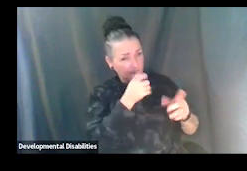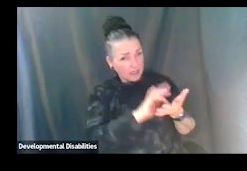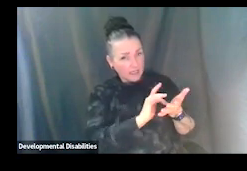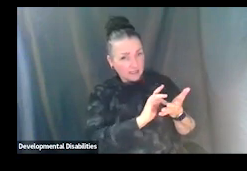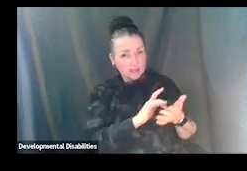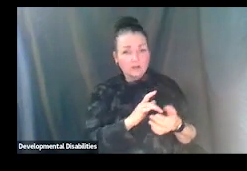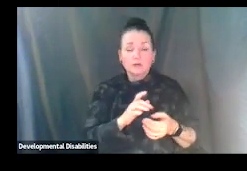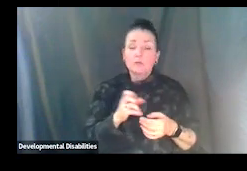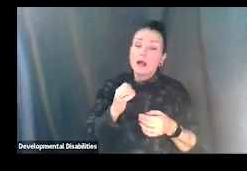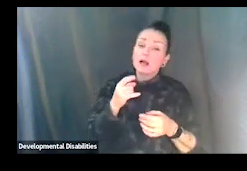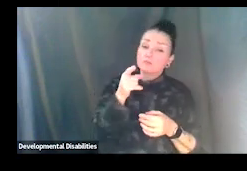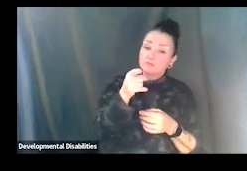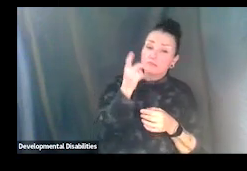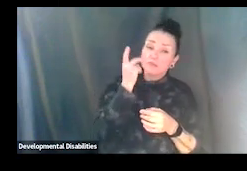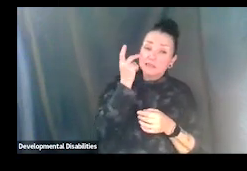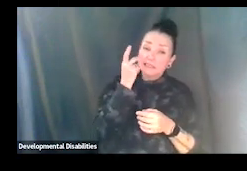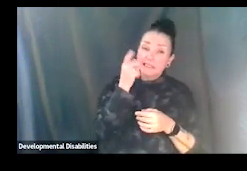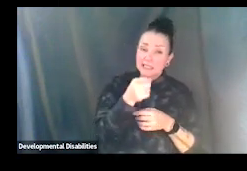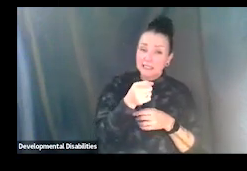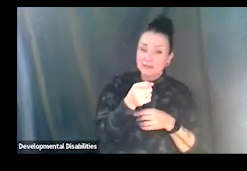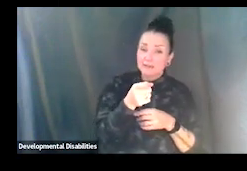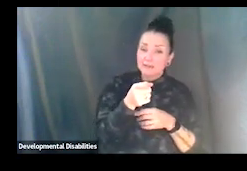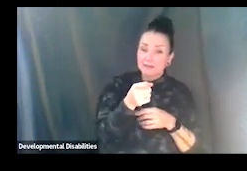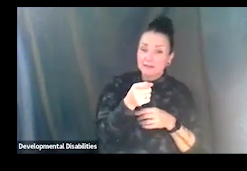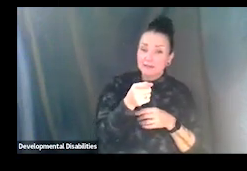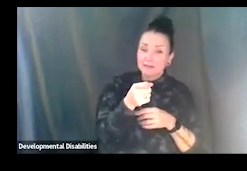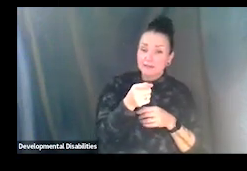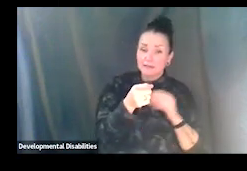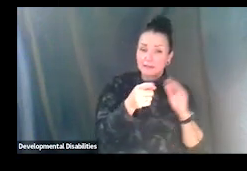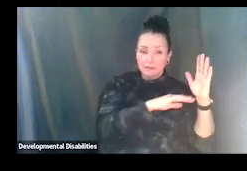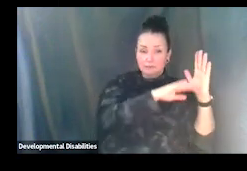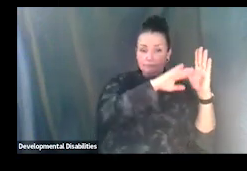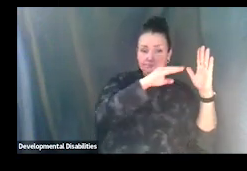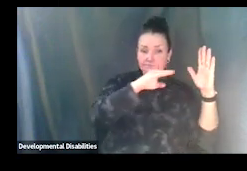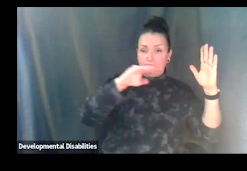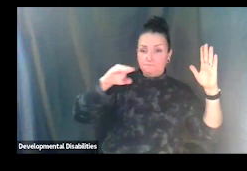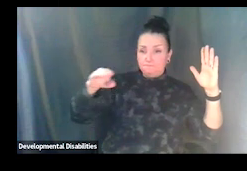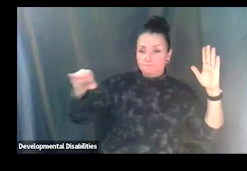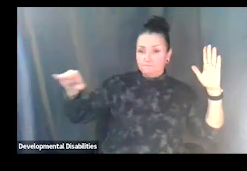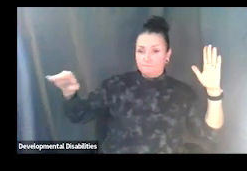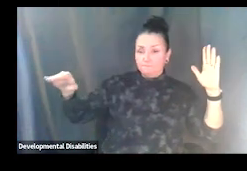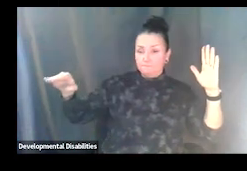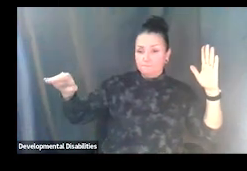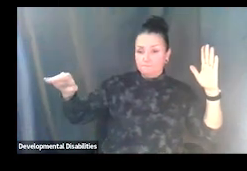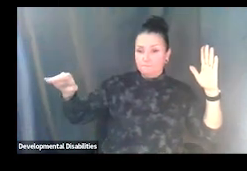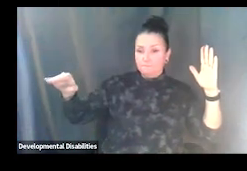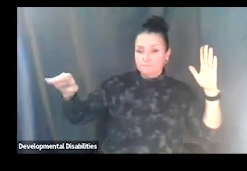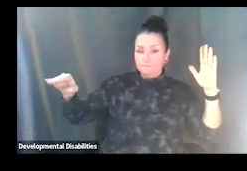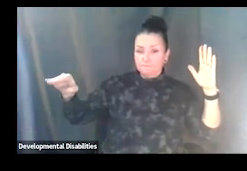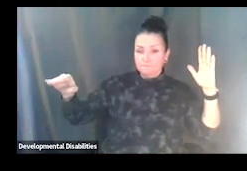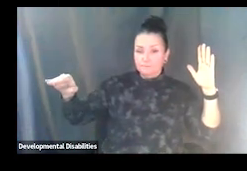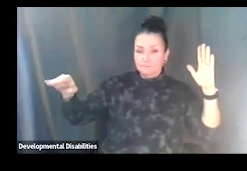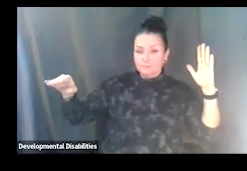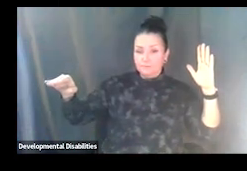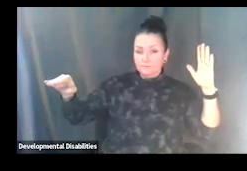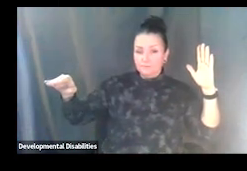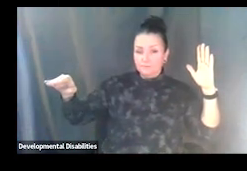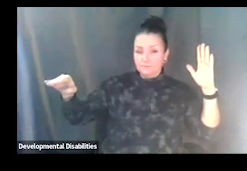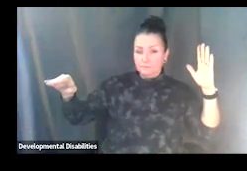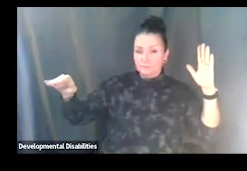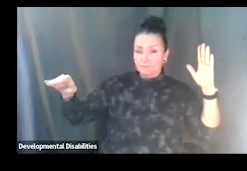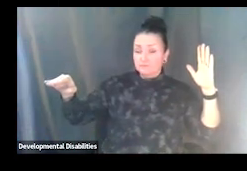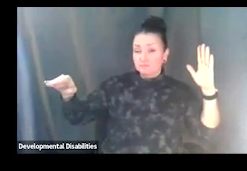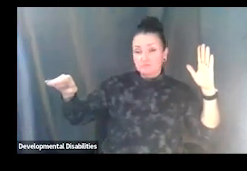irritability subscale had now reduced to 10, where it had been about 23 or something like that before. But you can see that over the next 16 weeks, there was very, very